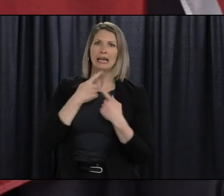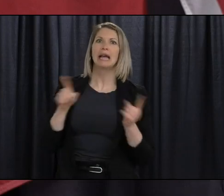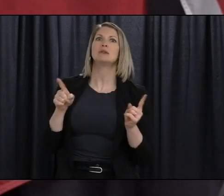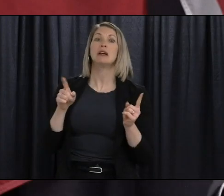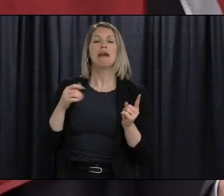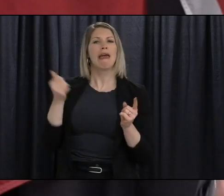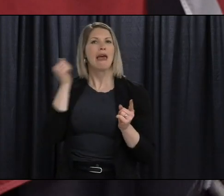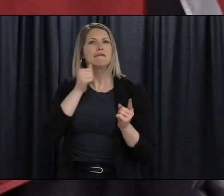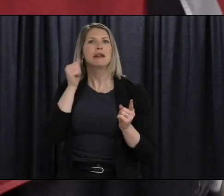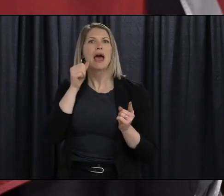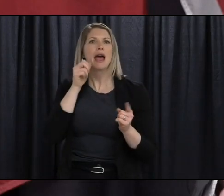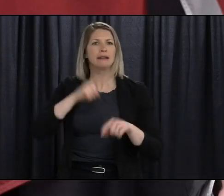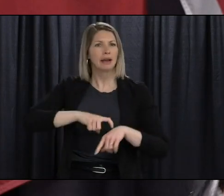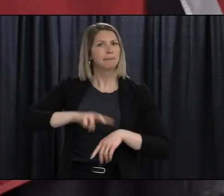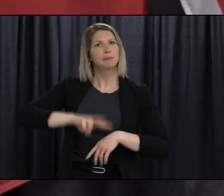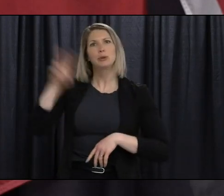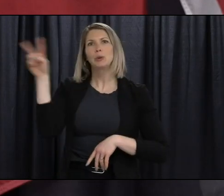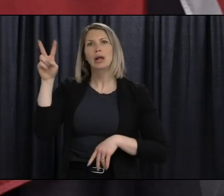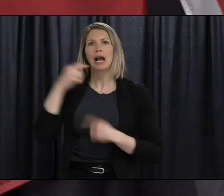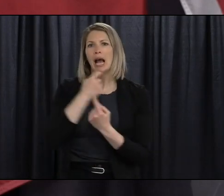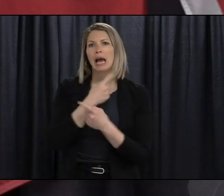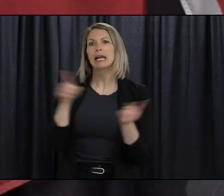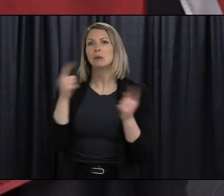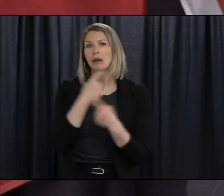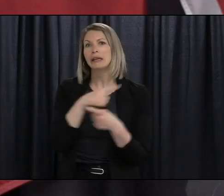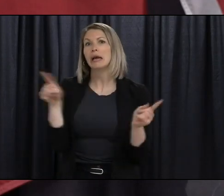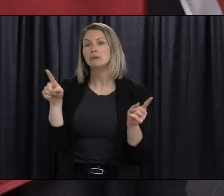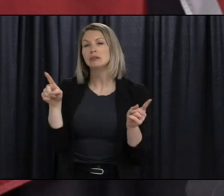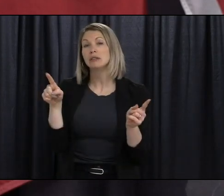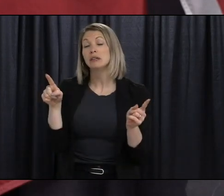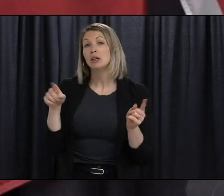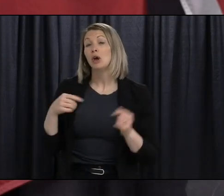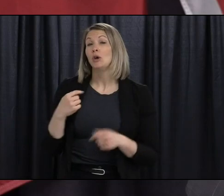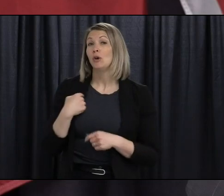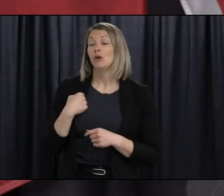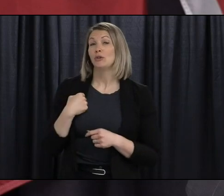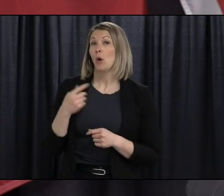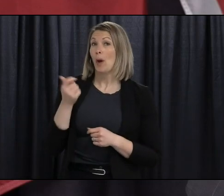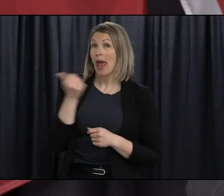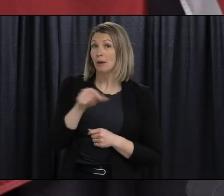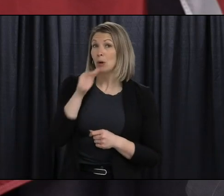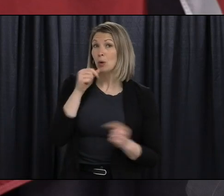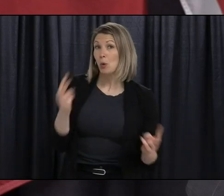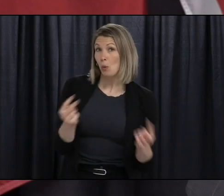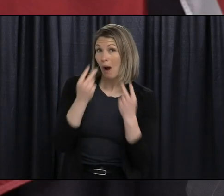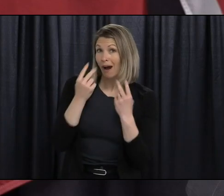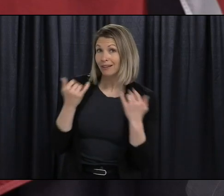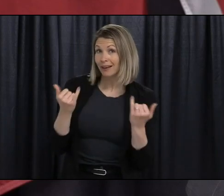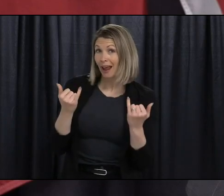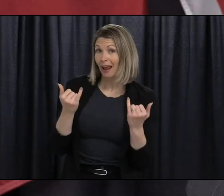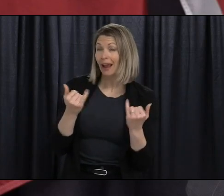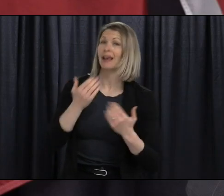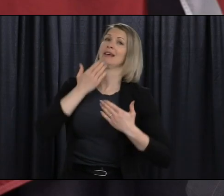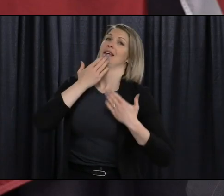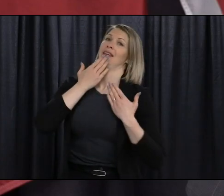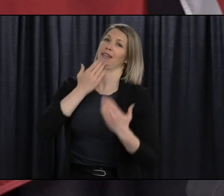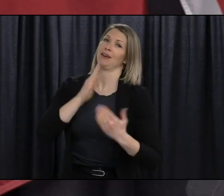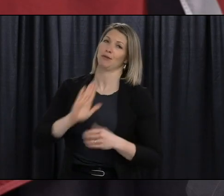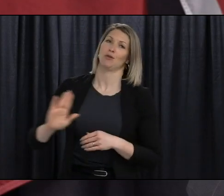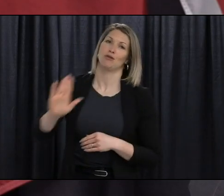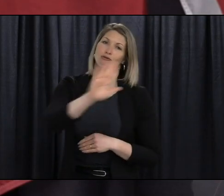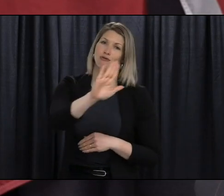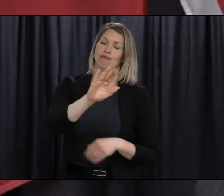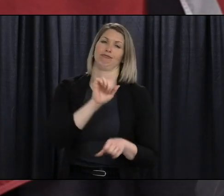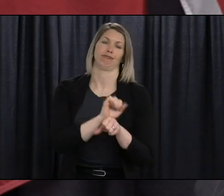to you every day during these briefings. So to everyone, thank you for doing your part in stopping the spread